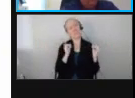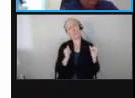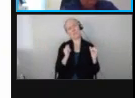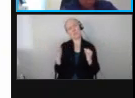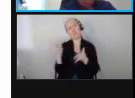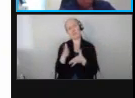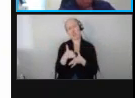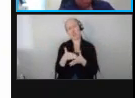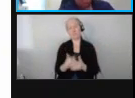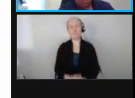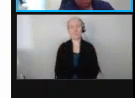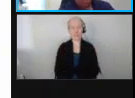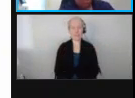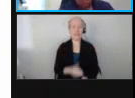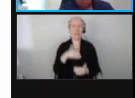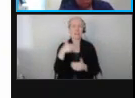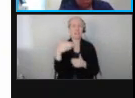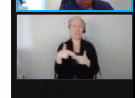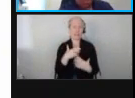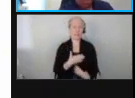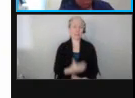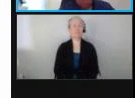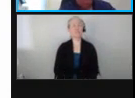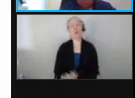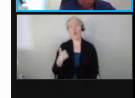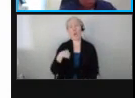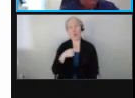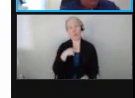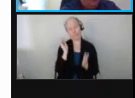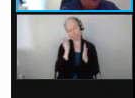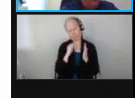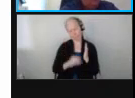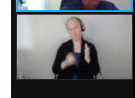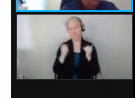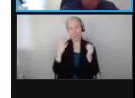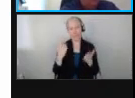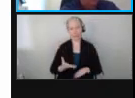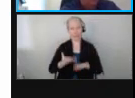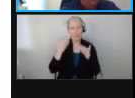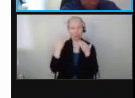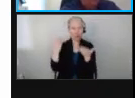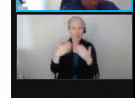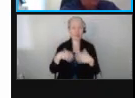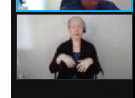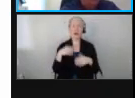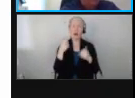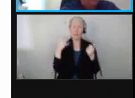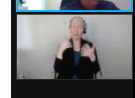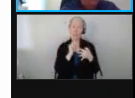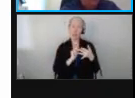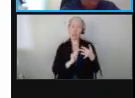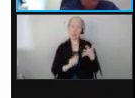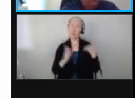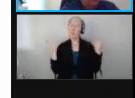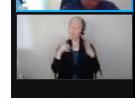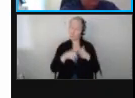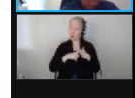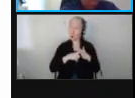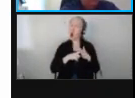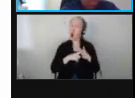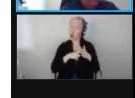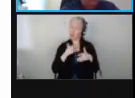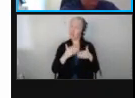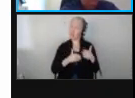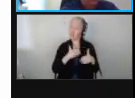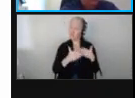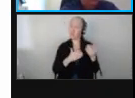So we generated a bunch of recommendations. Many of these are actually being done and have been engaged